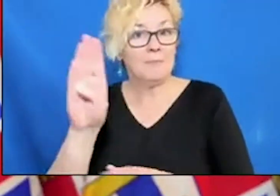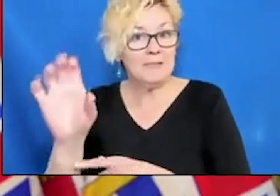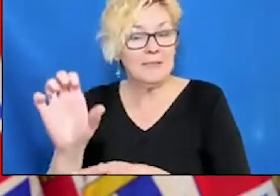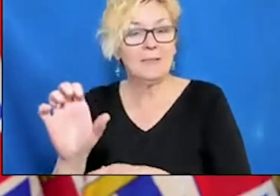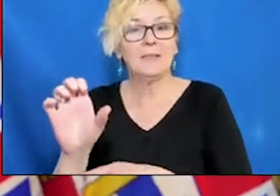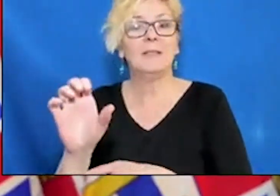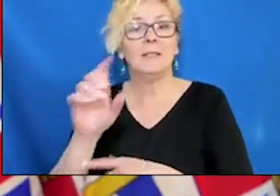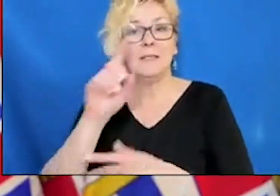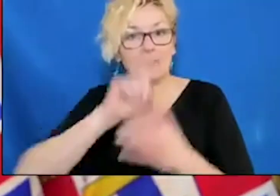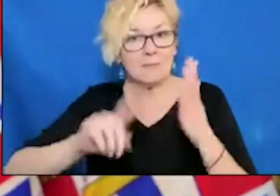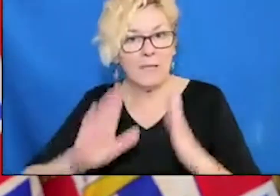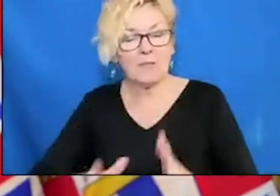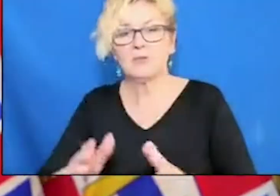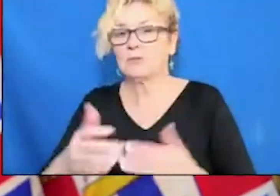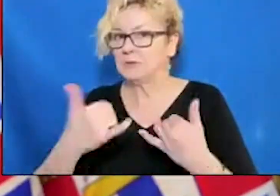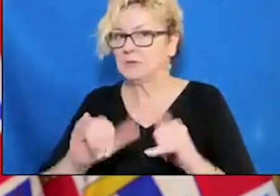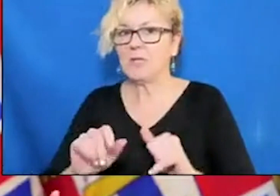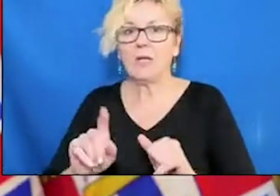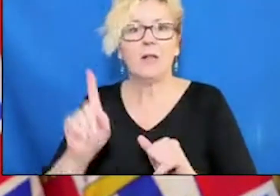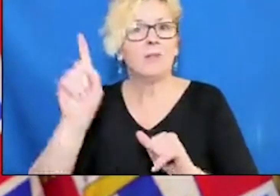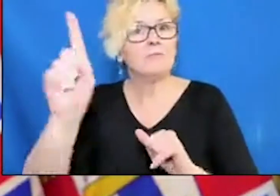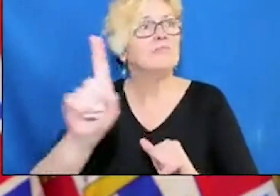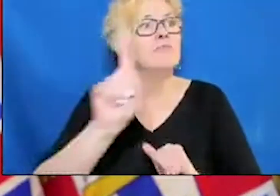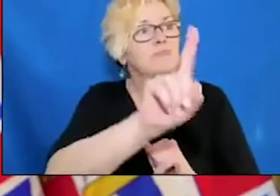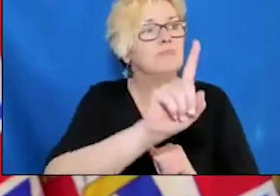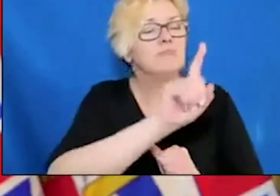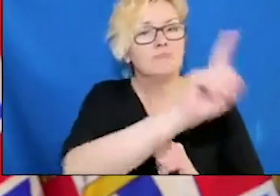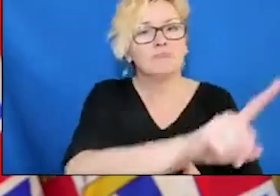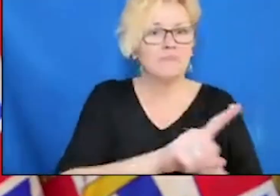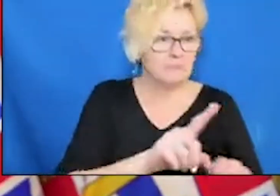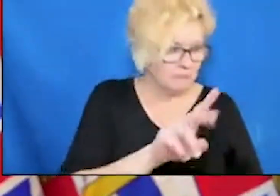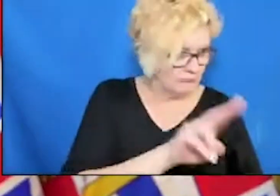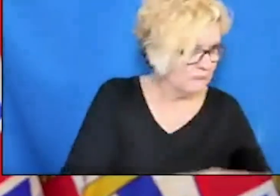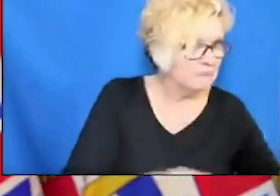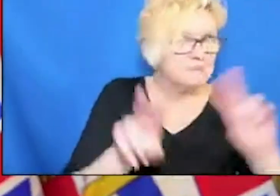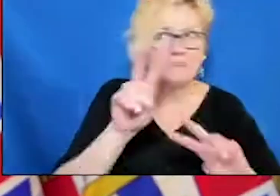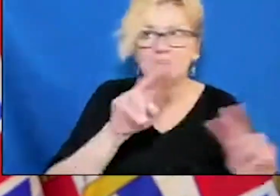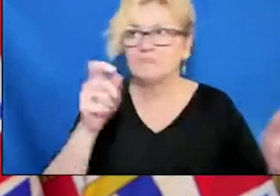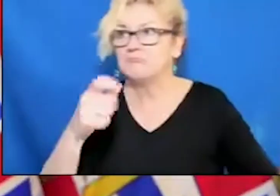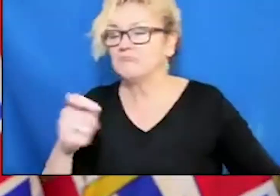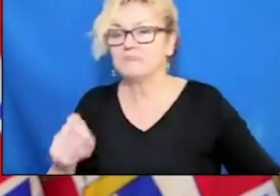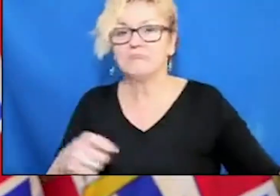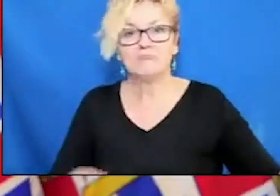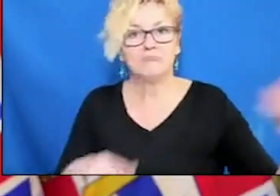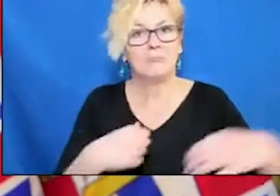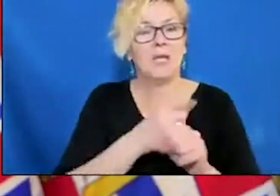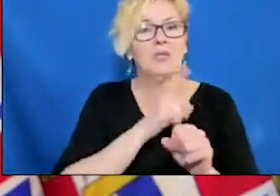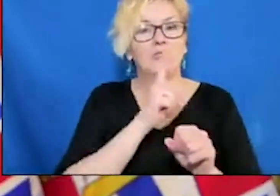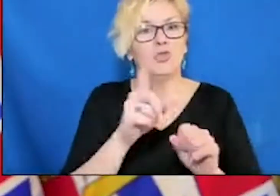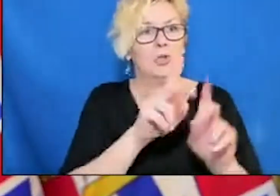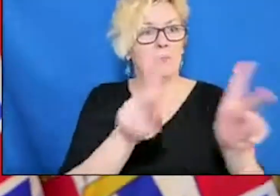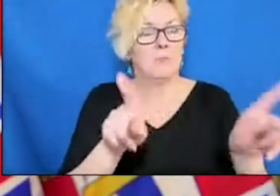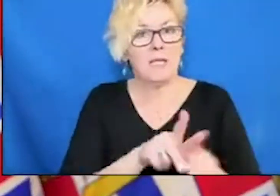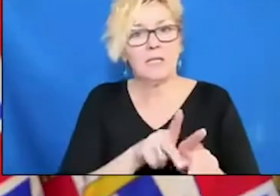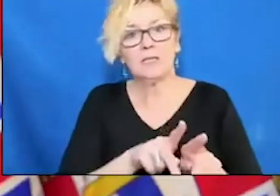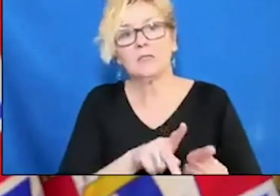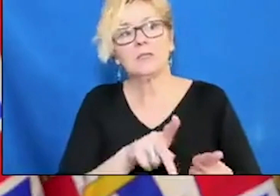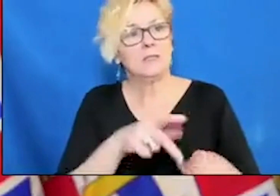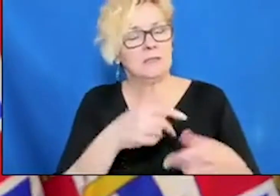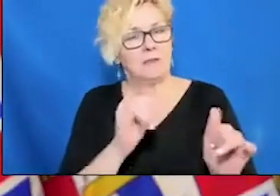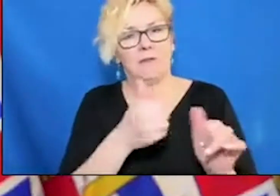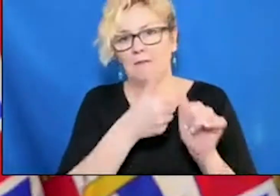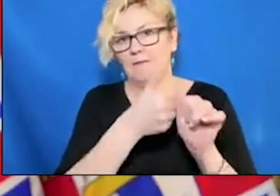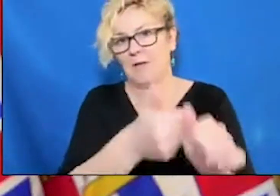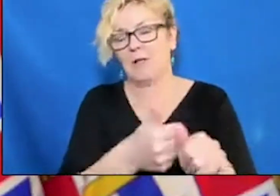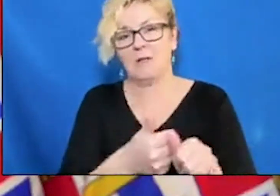and monitoring. And we've been working with them over the last few weeks to really put those COVID safety plans front